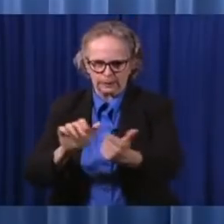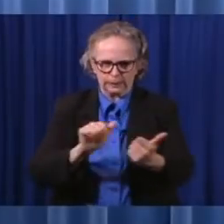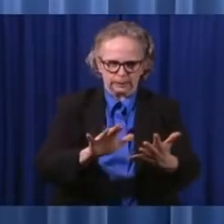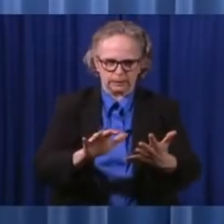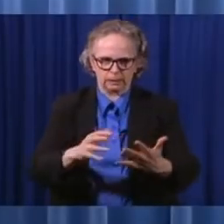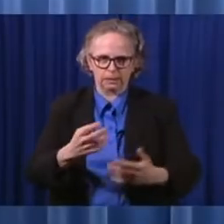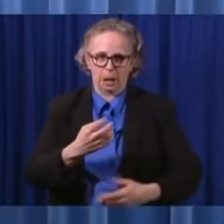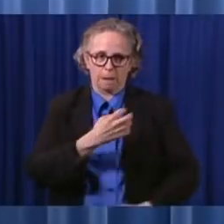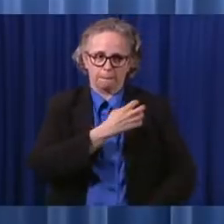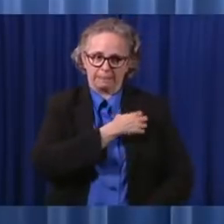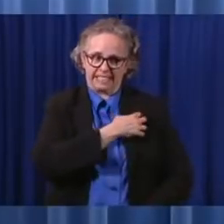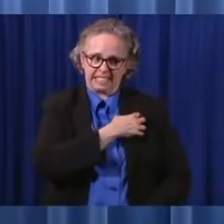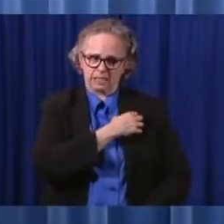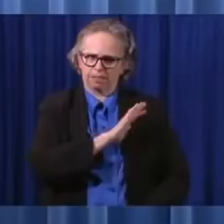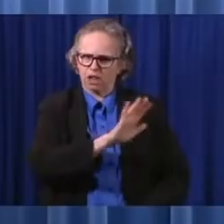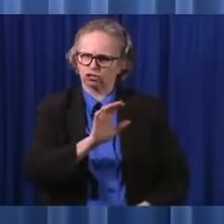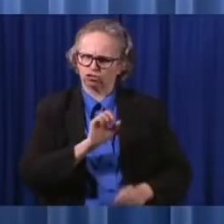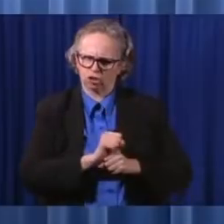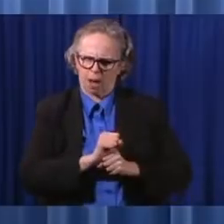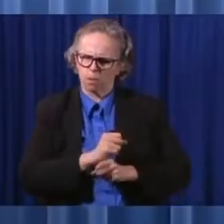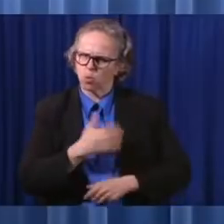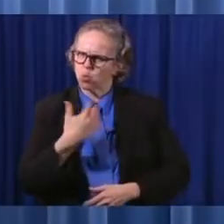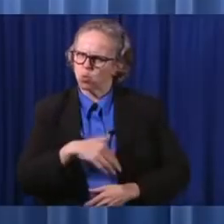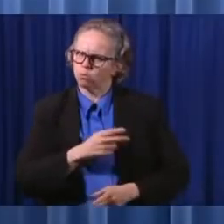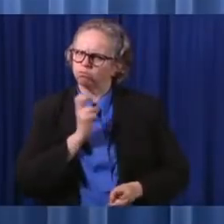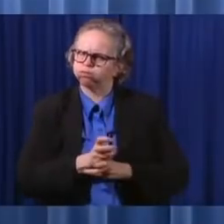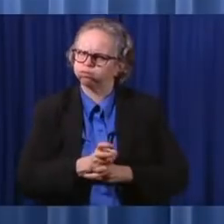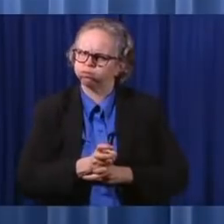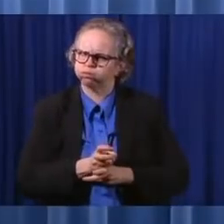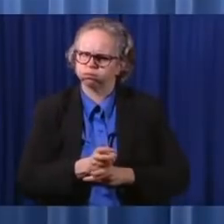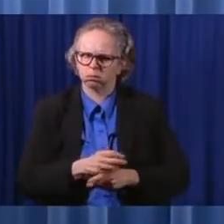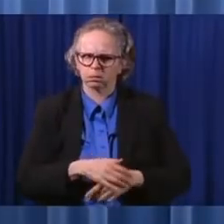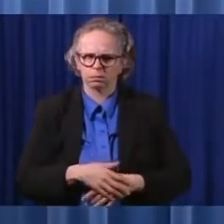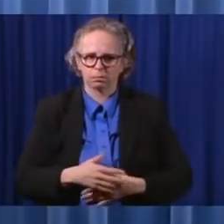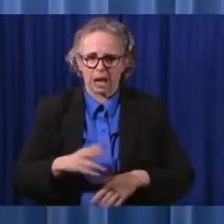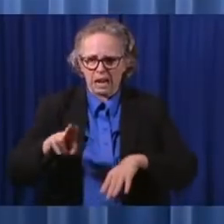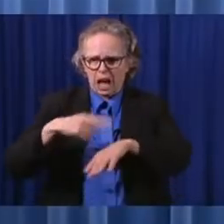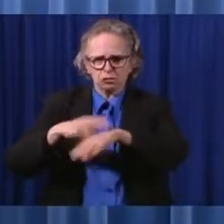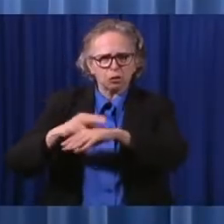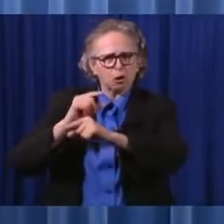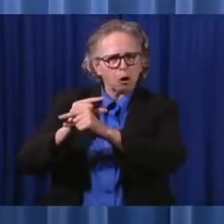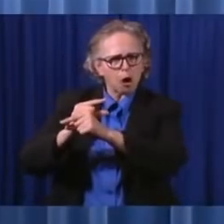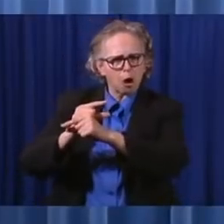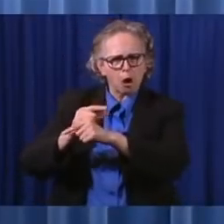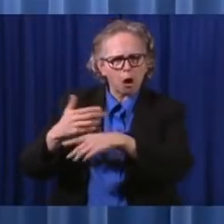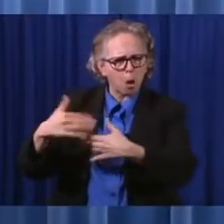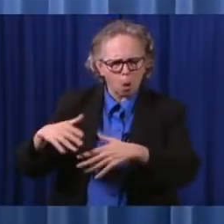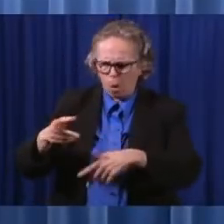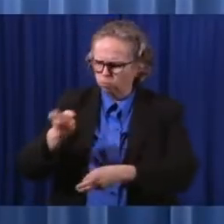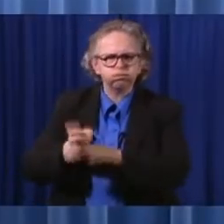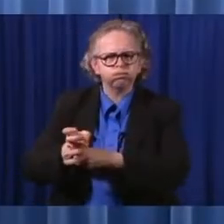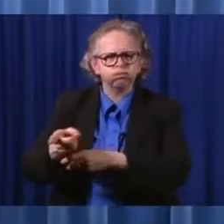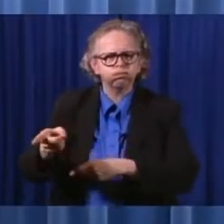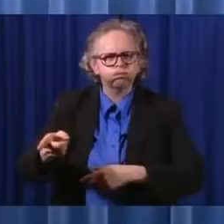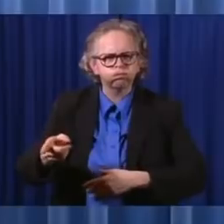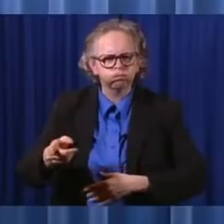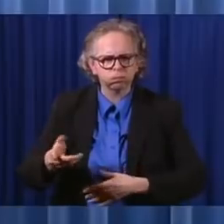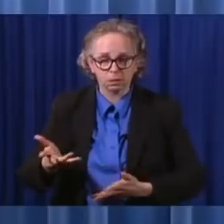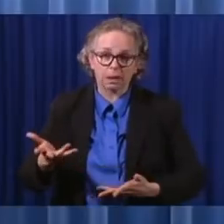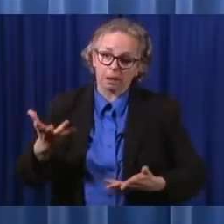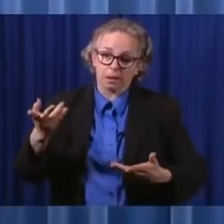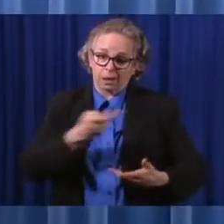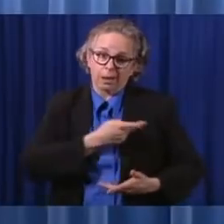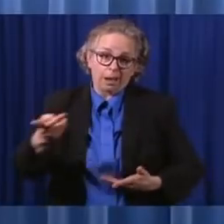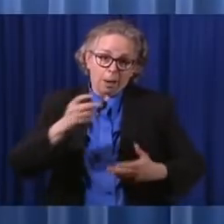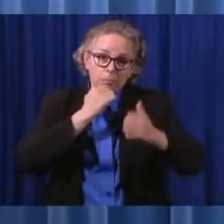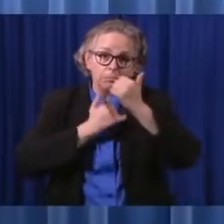departments. It's a difficult job for the National Guard. Can mistakes be made in Ohio? Yes, mistakes